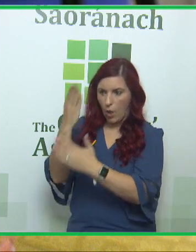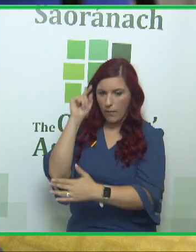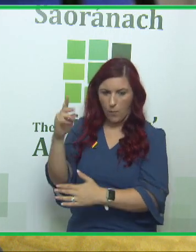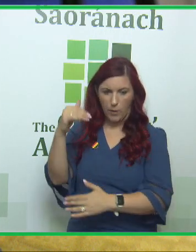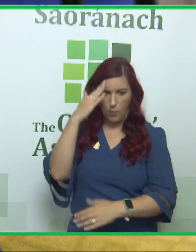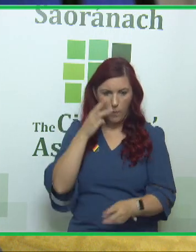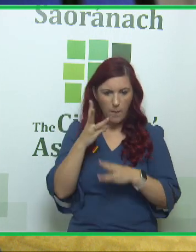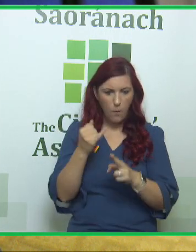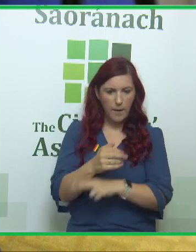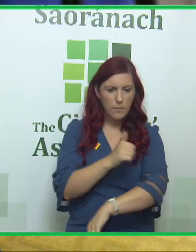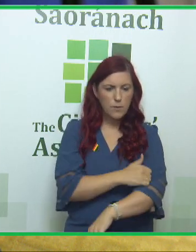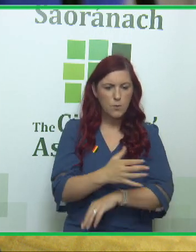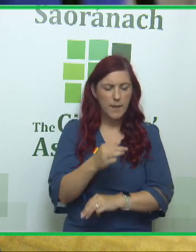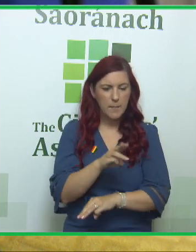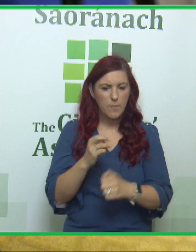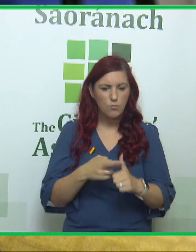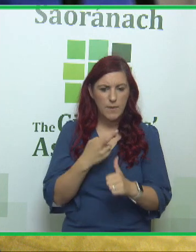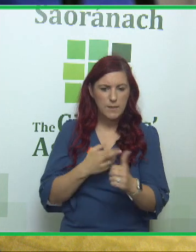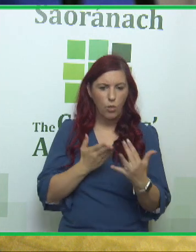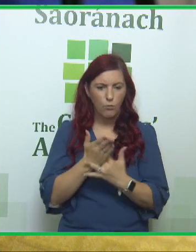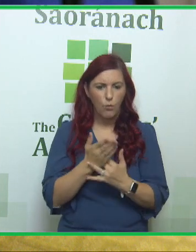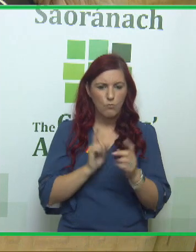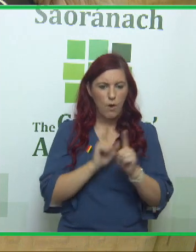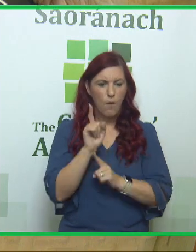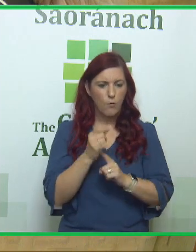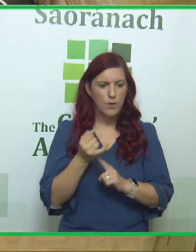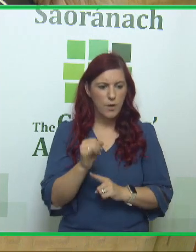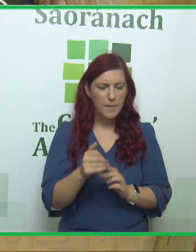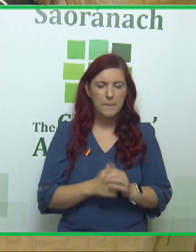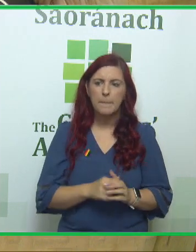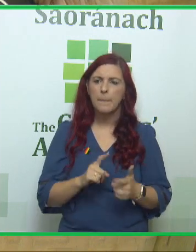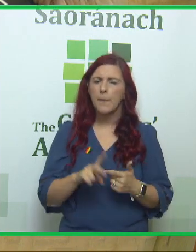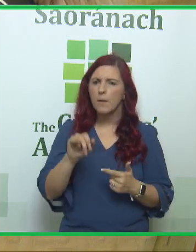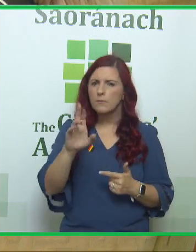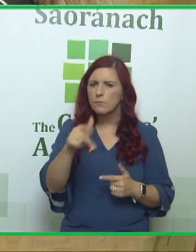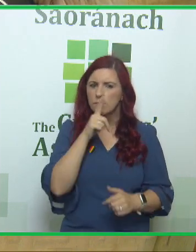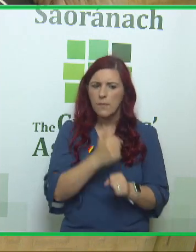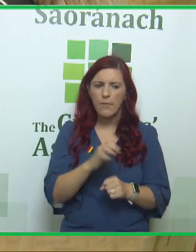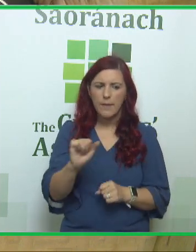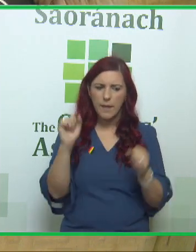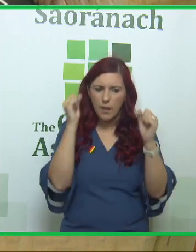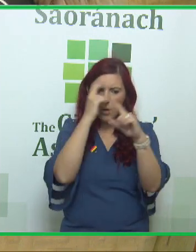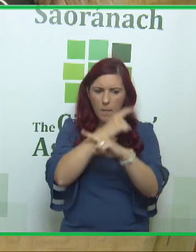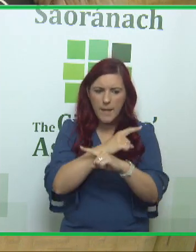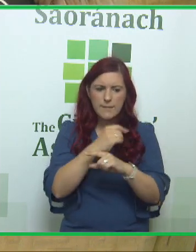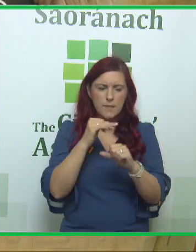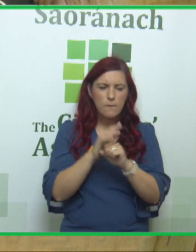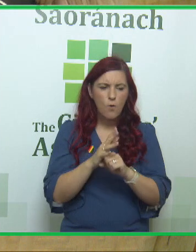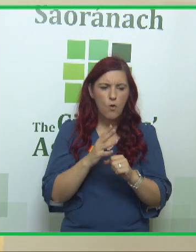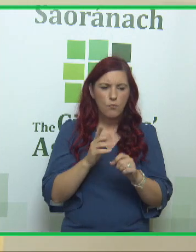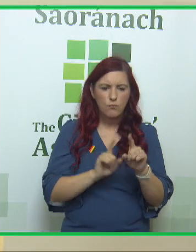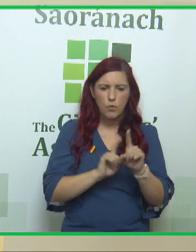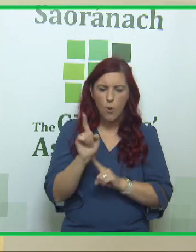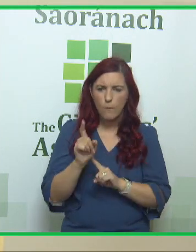prisons to get people towards a recovery journey. Yeah. Noel, can you speak to us about the complexity of the